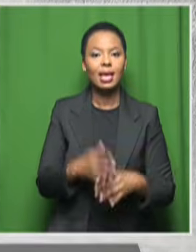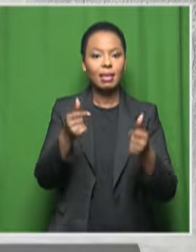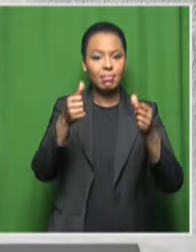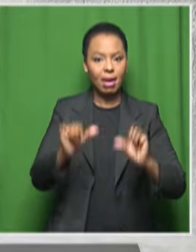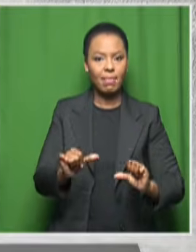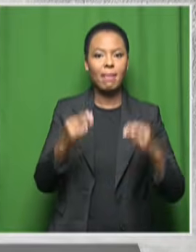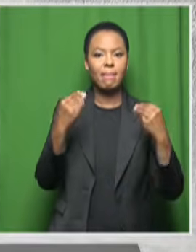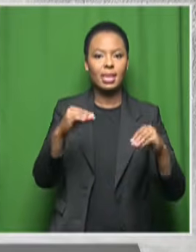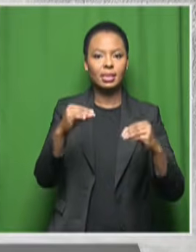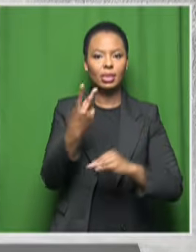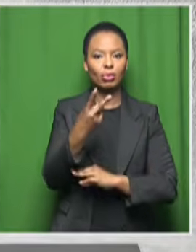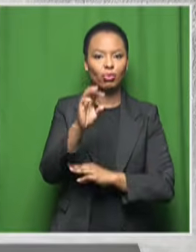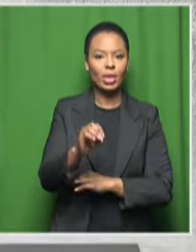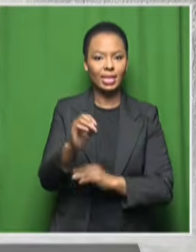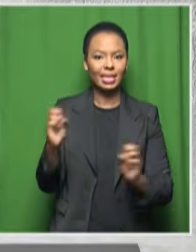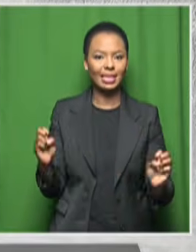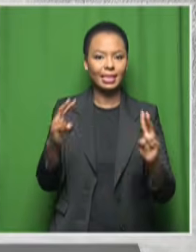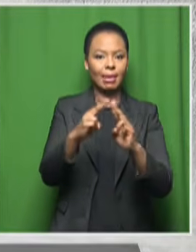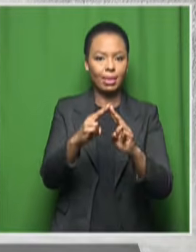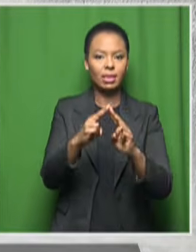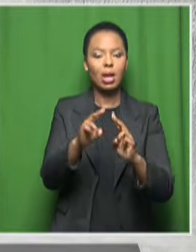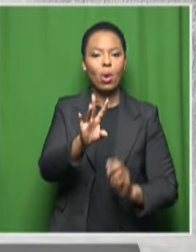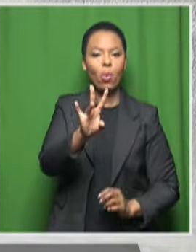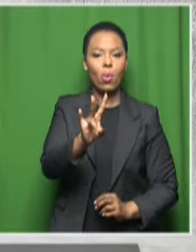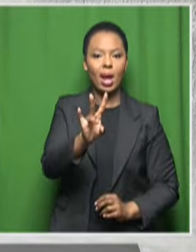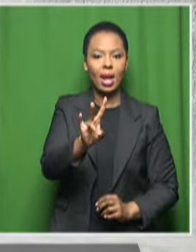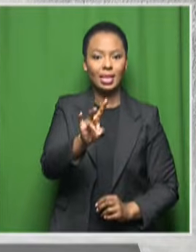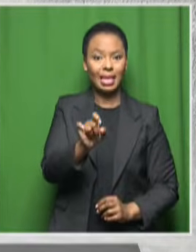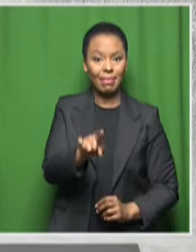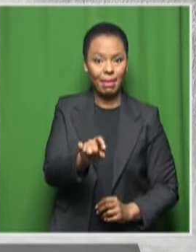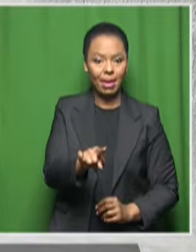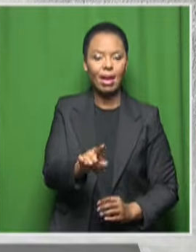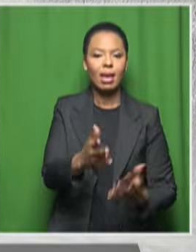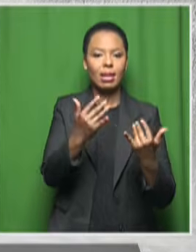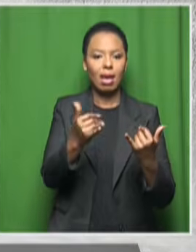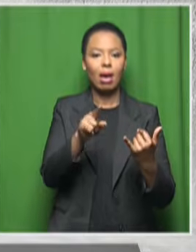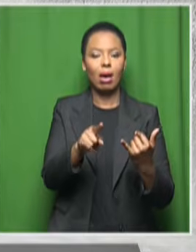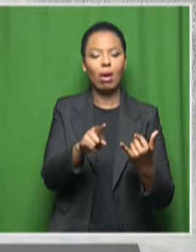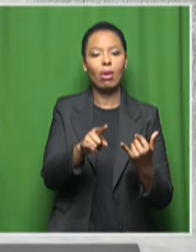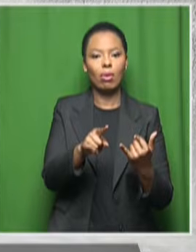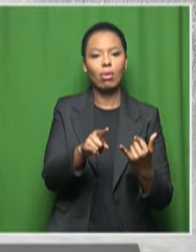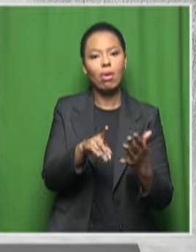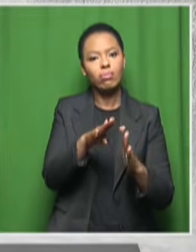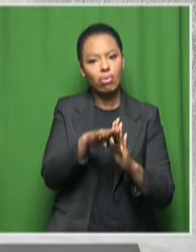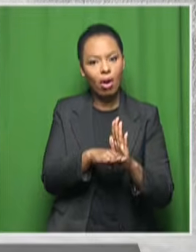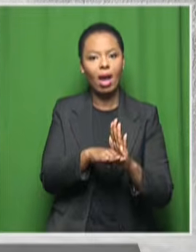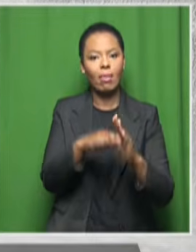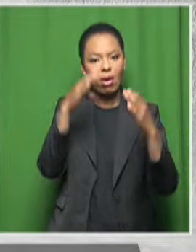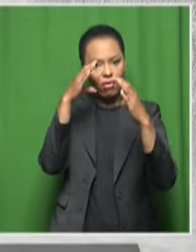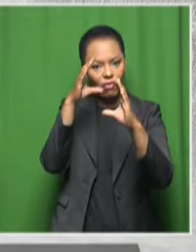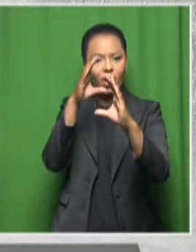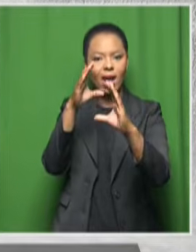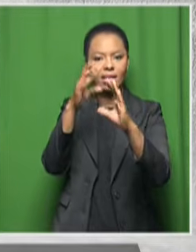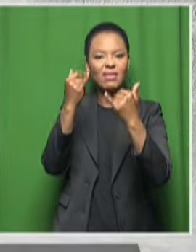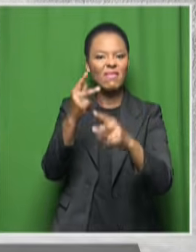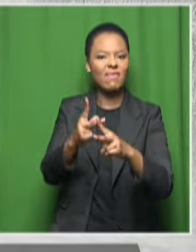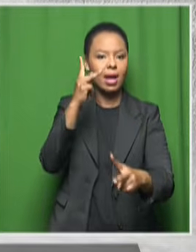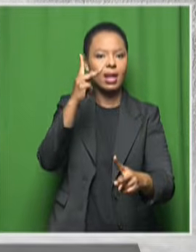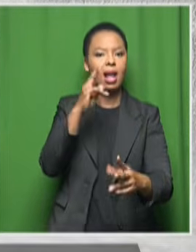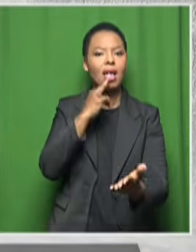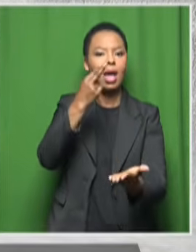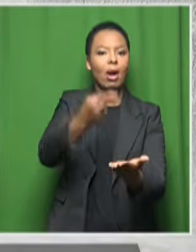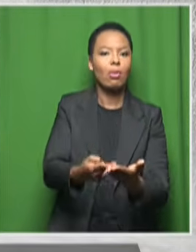20, the so-called B20, will also hold its summit on Wednesday, and the program will focus on the final